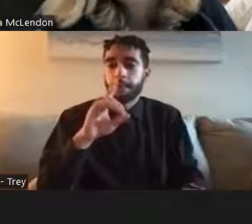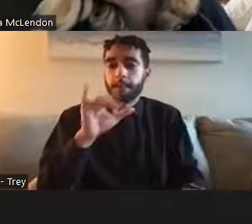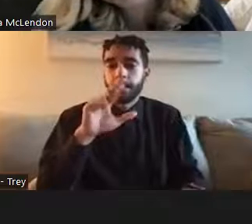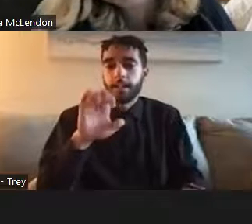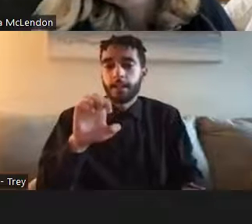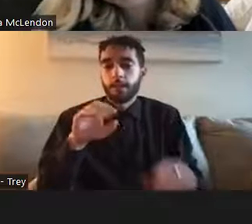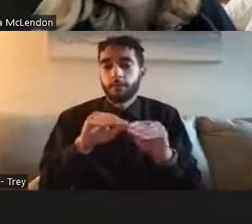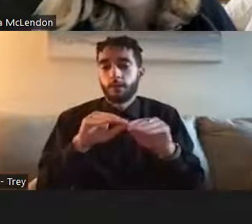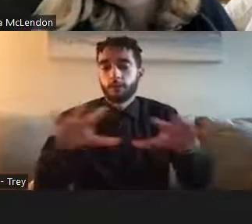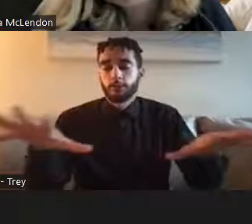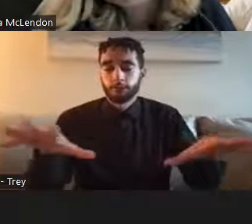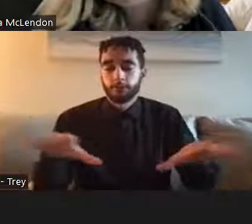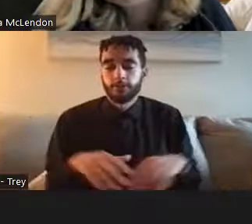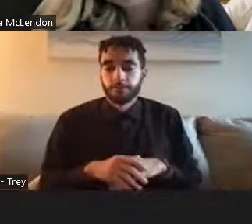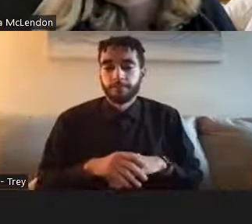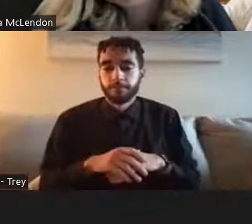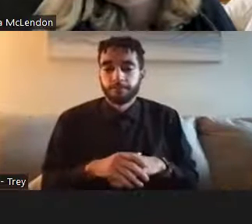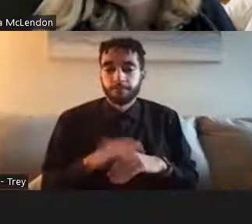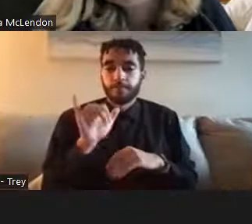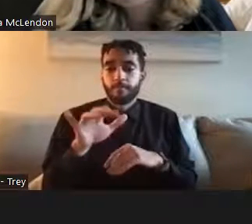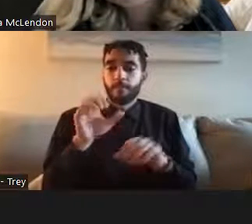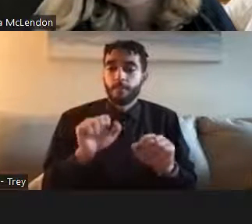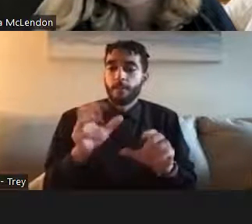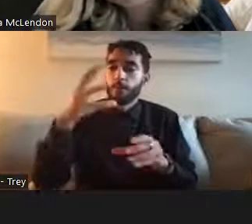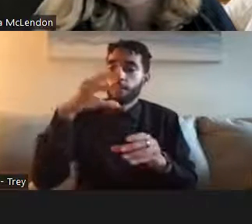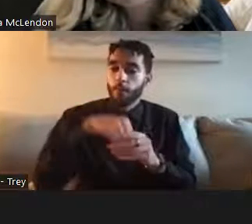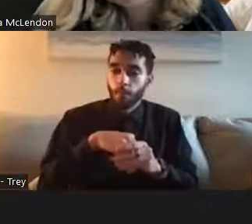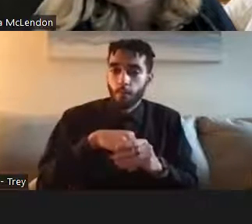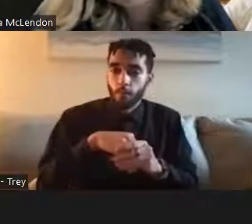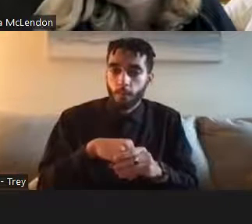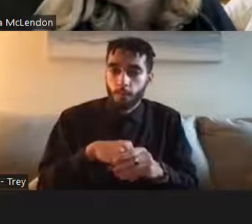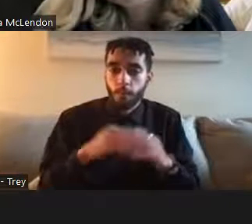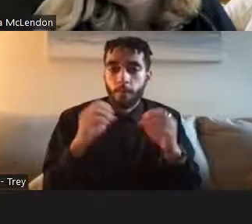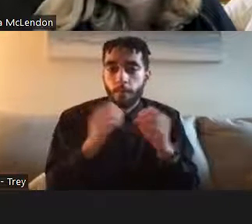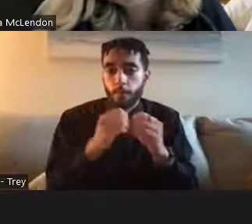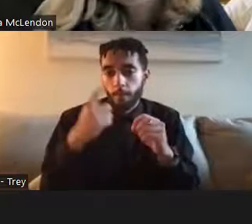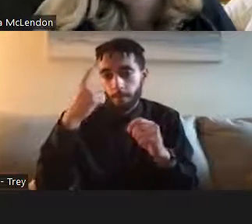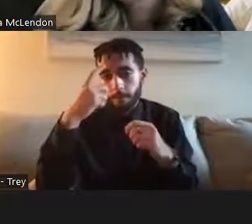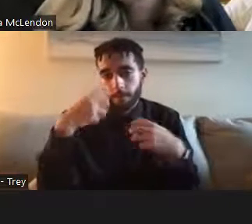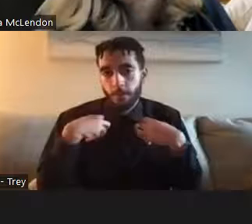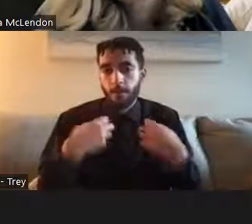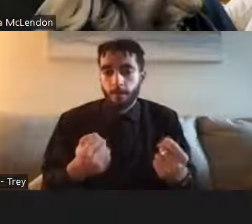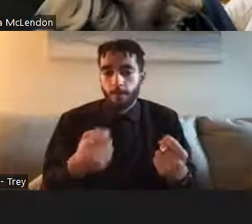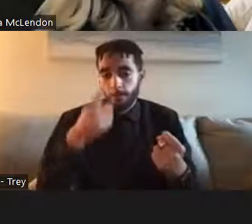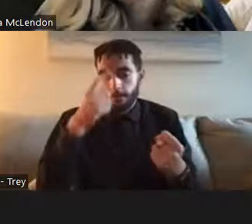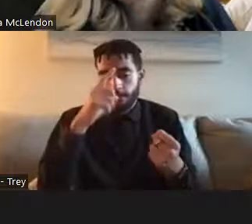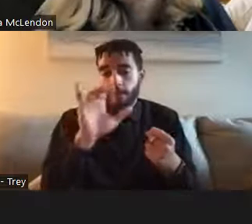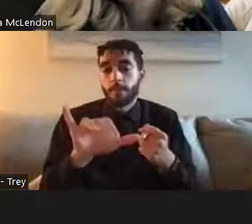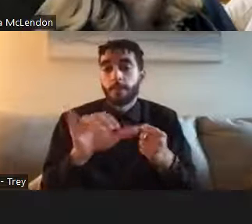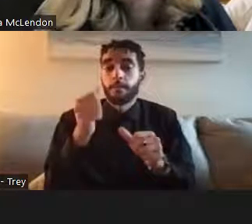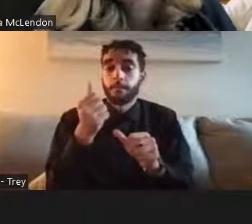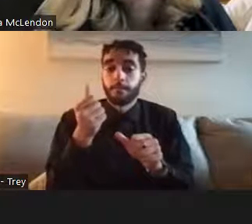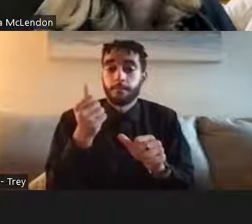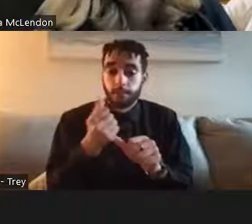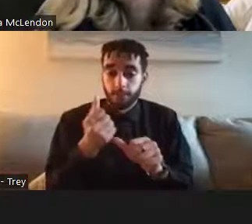about, Medicare coverage to include more mental health care for the patient, the person with